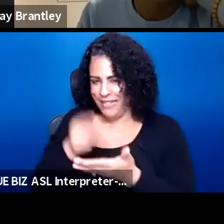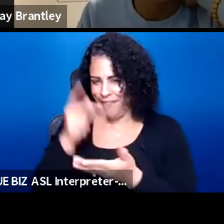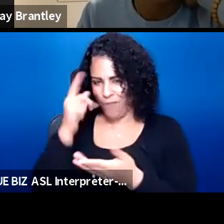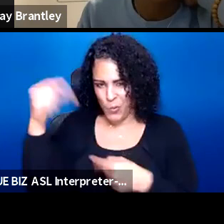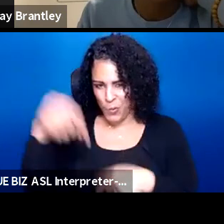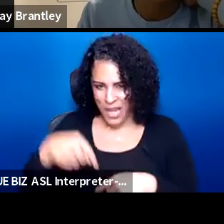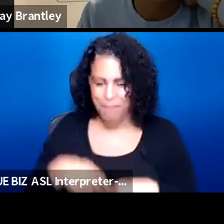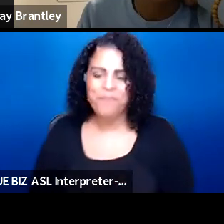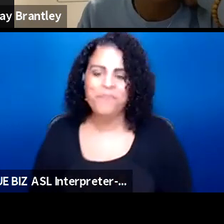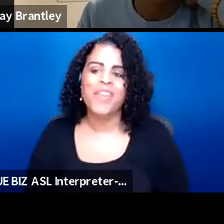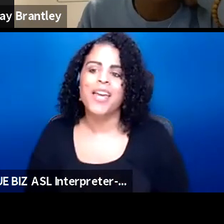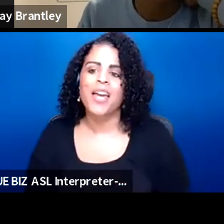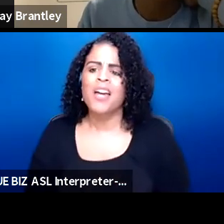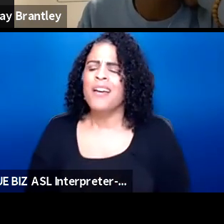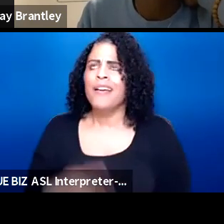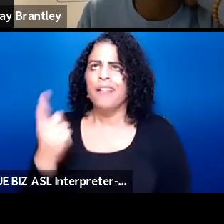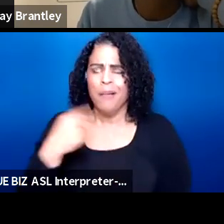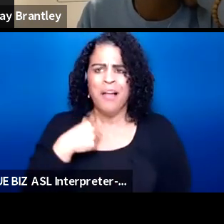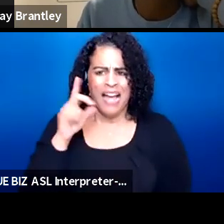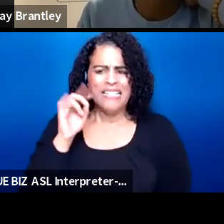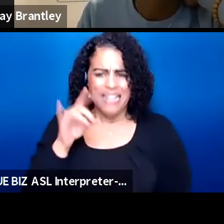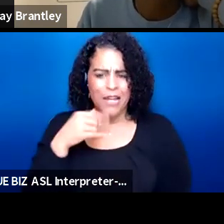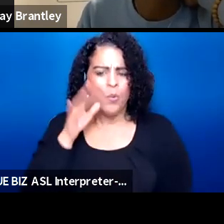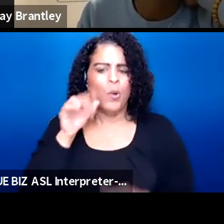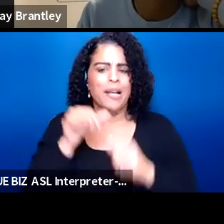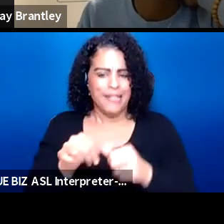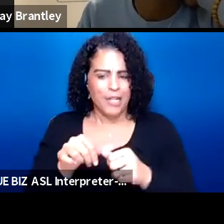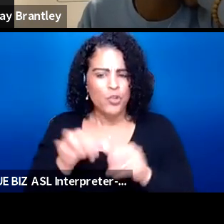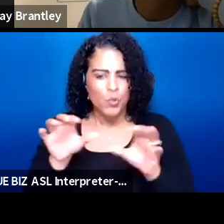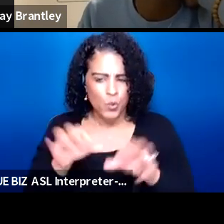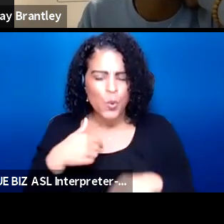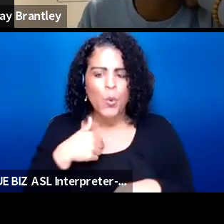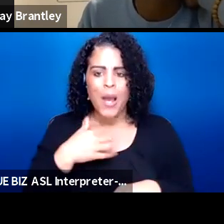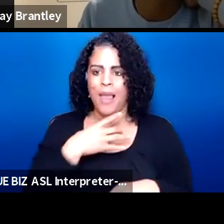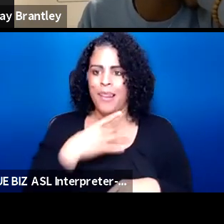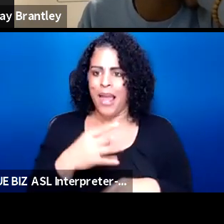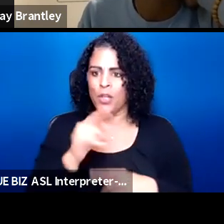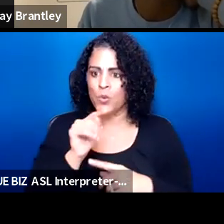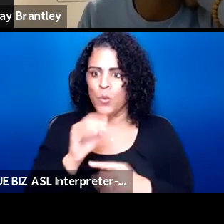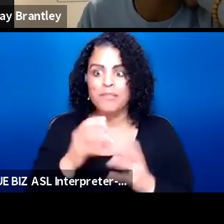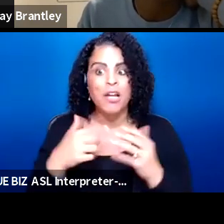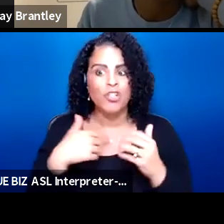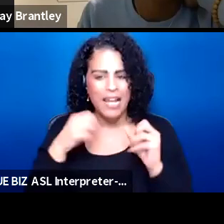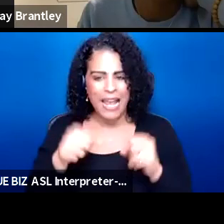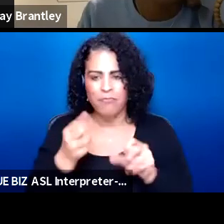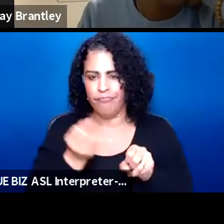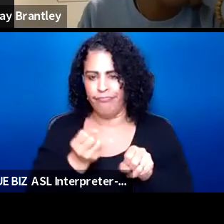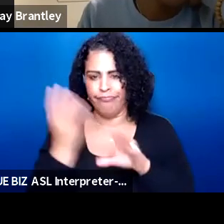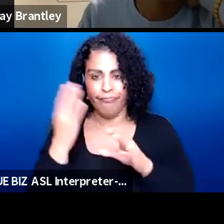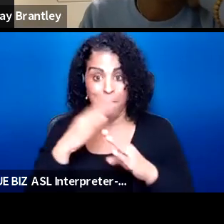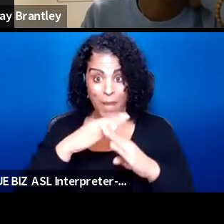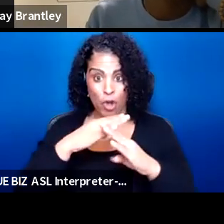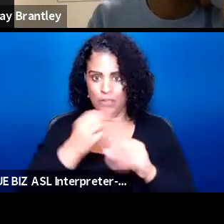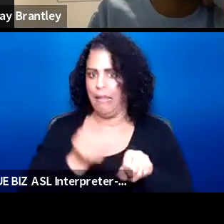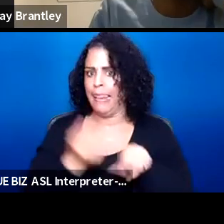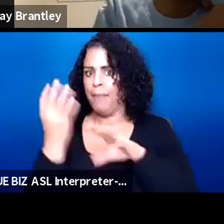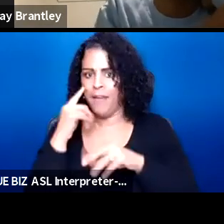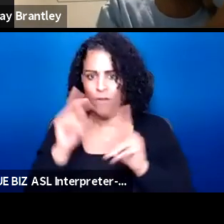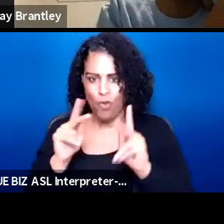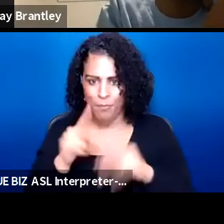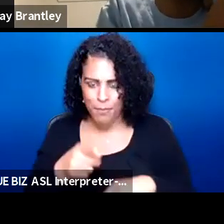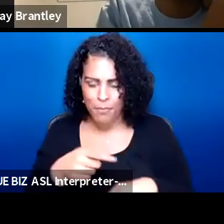Let's see. So something that I've done and will continue to do is I like to, as much as I can, eliminate barriers for people. So